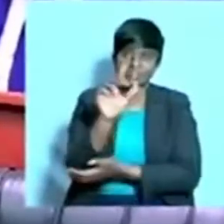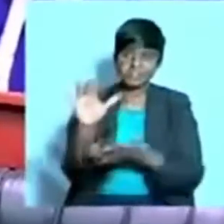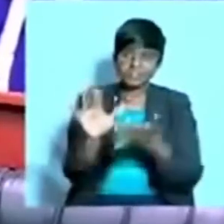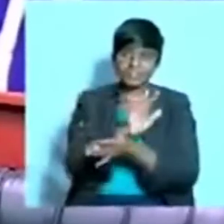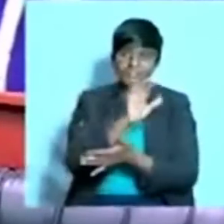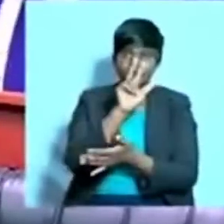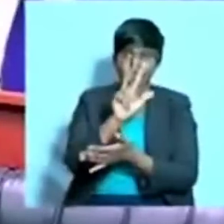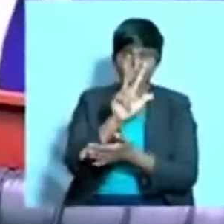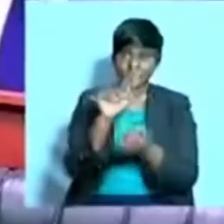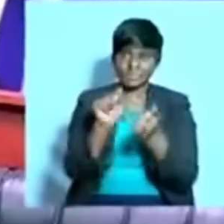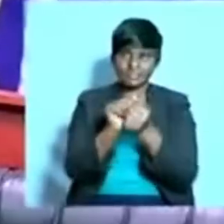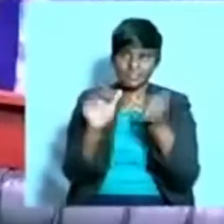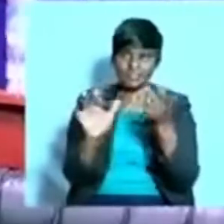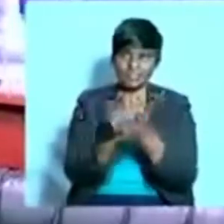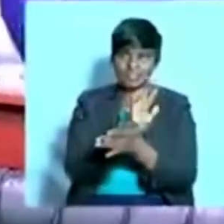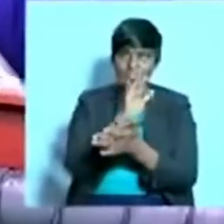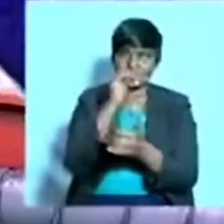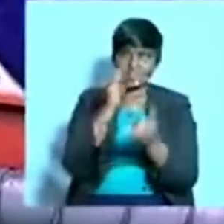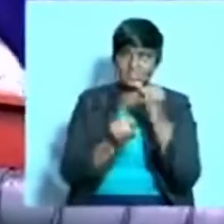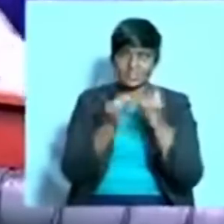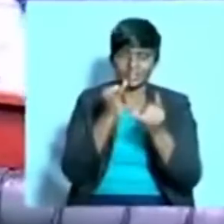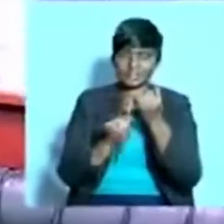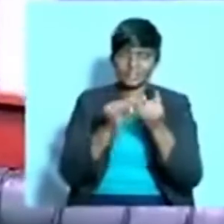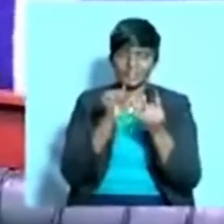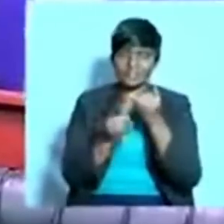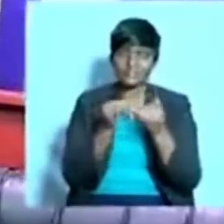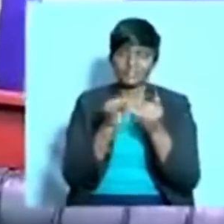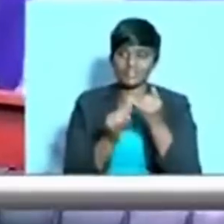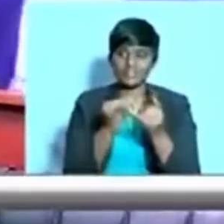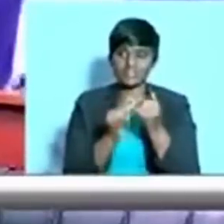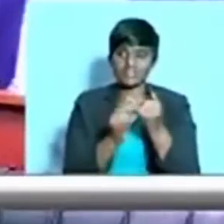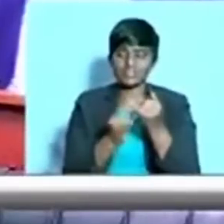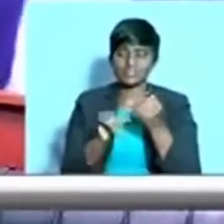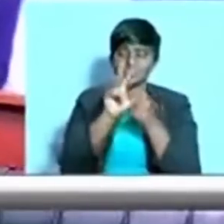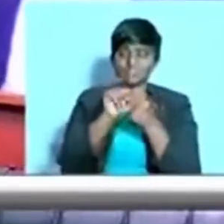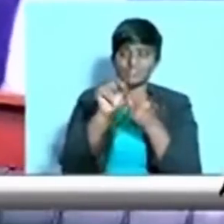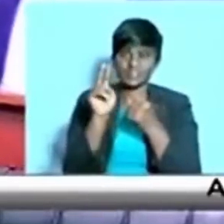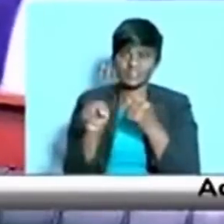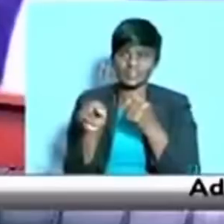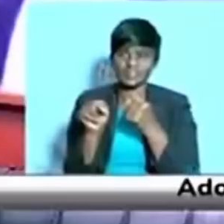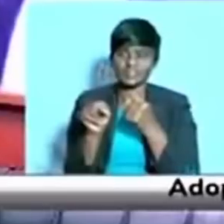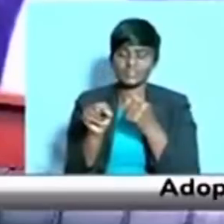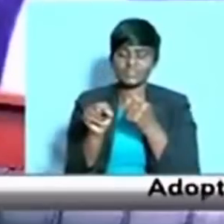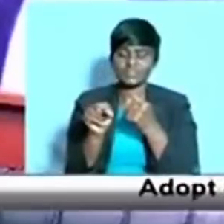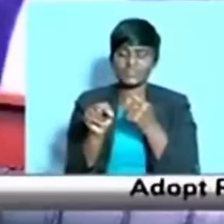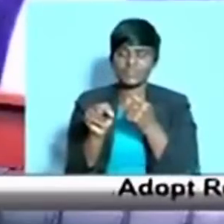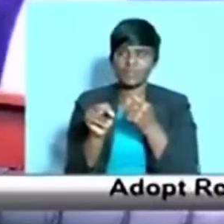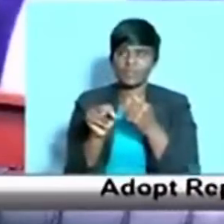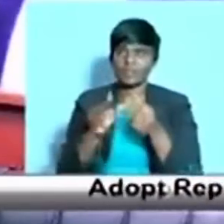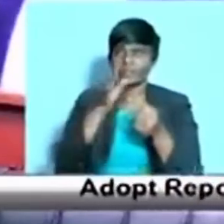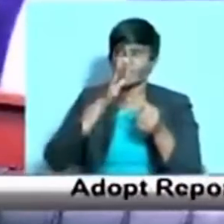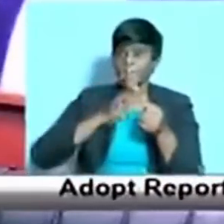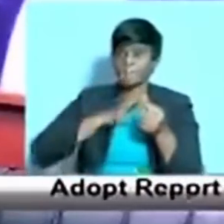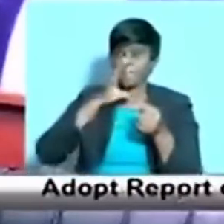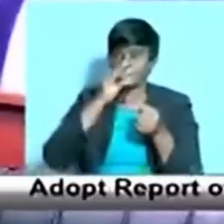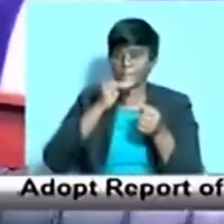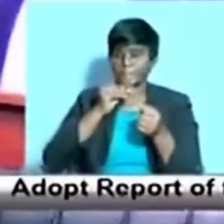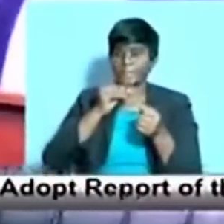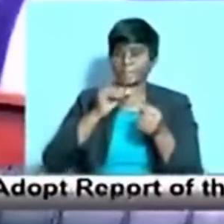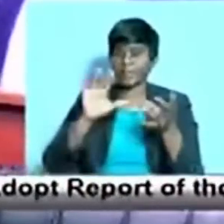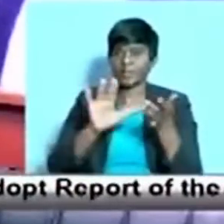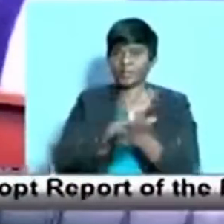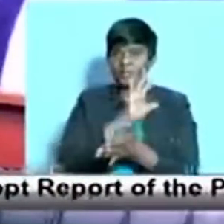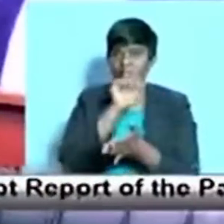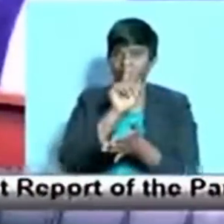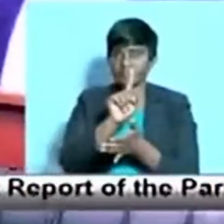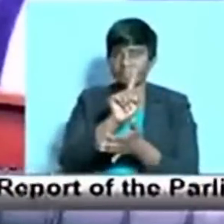3, and finally on page 22. Madam Speaker, page 1 is where you